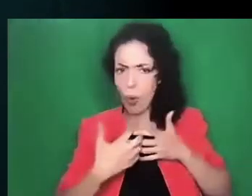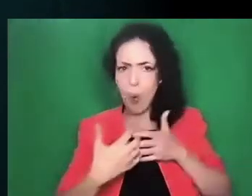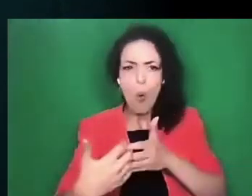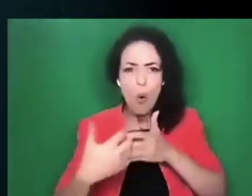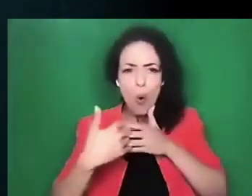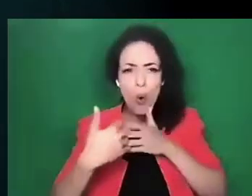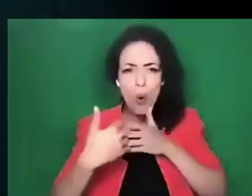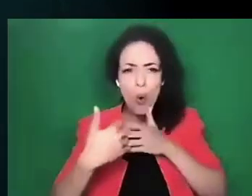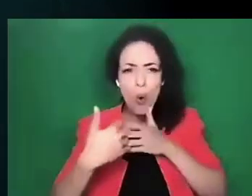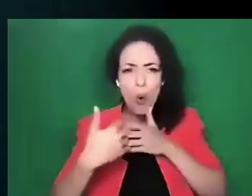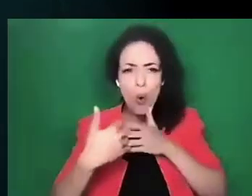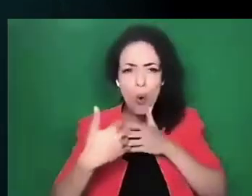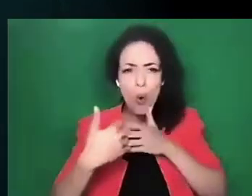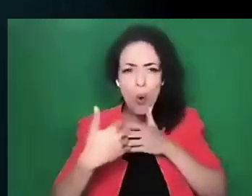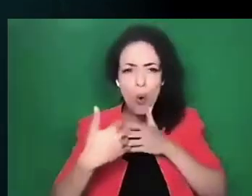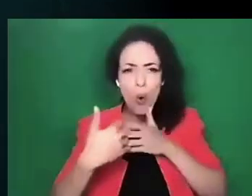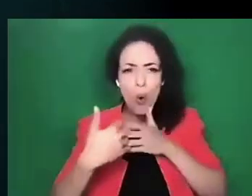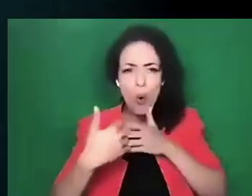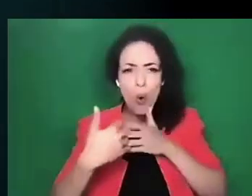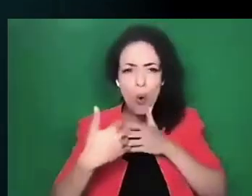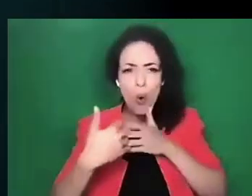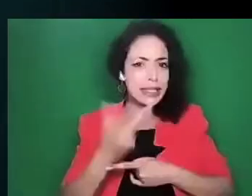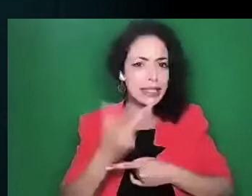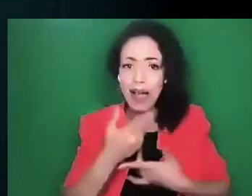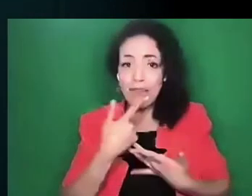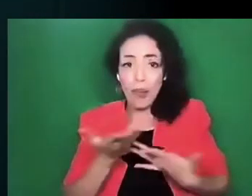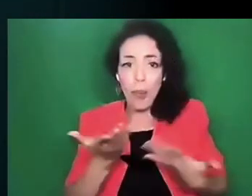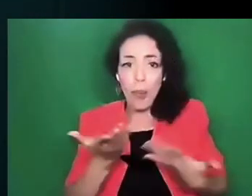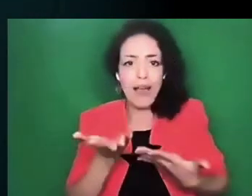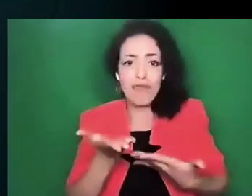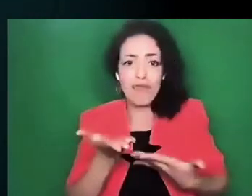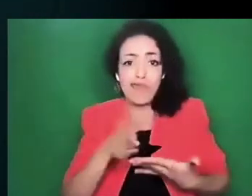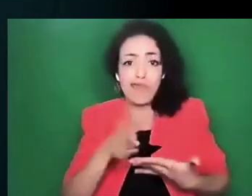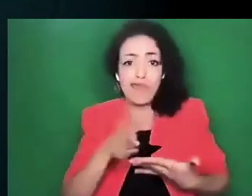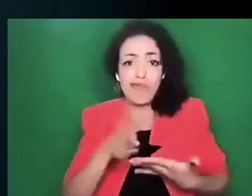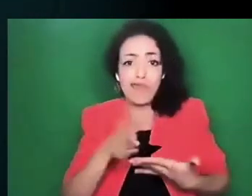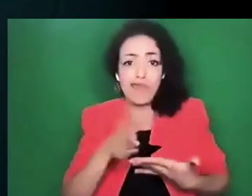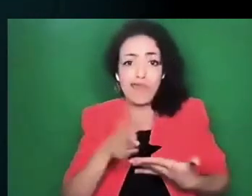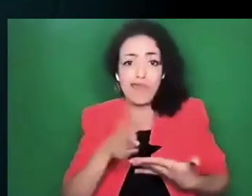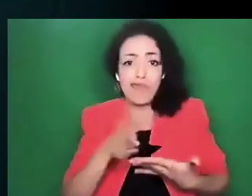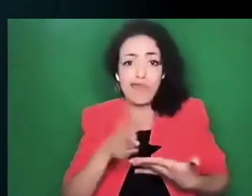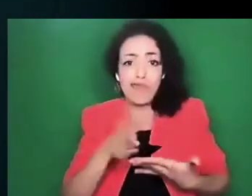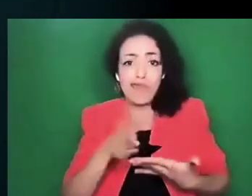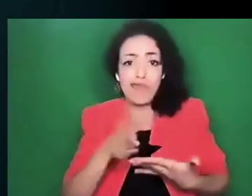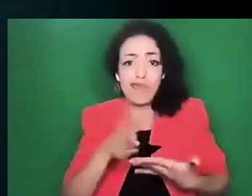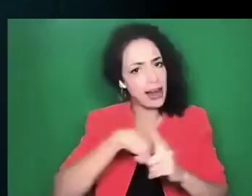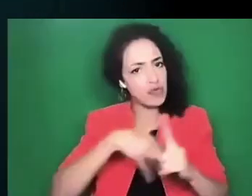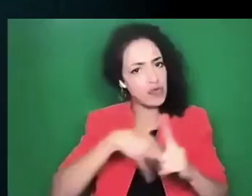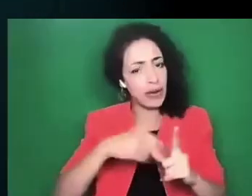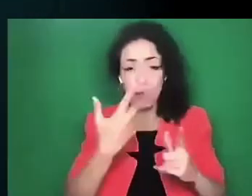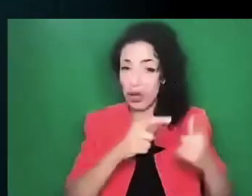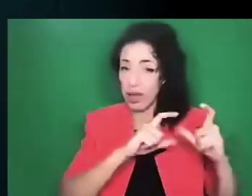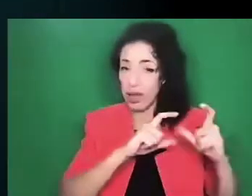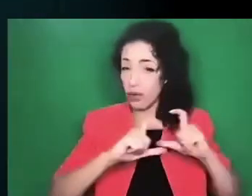within my own geography and the continuous transitions within the history of Turkey over the